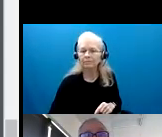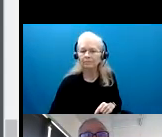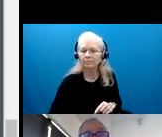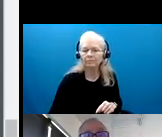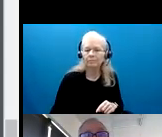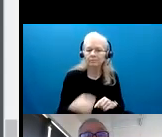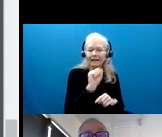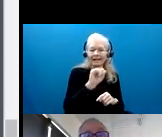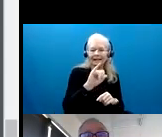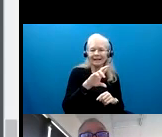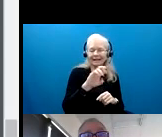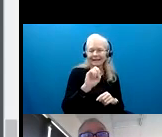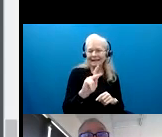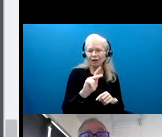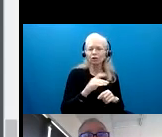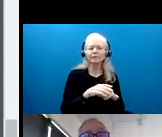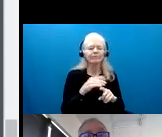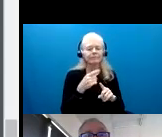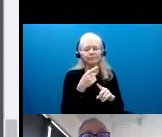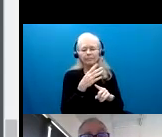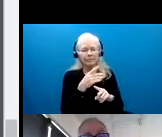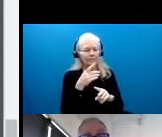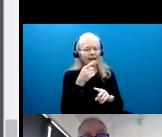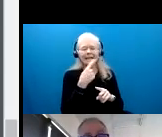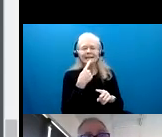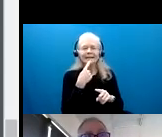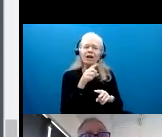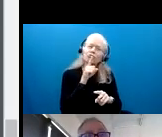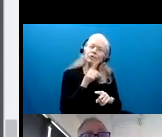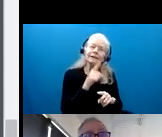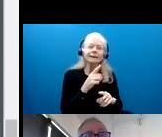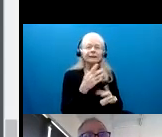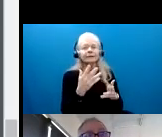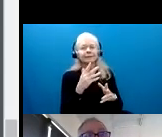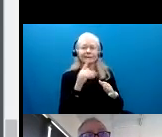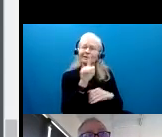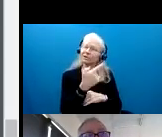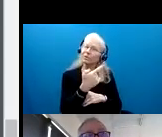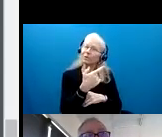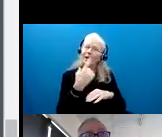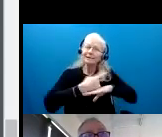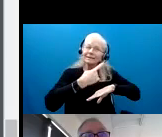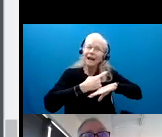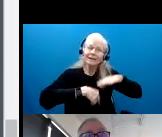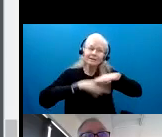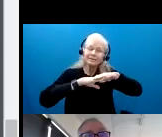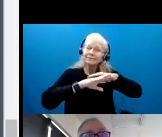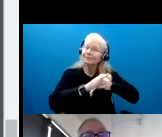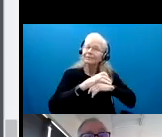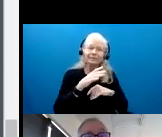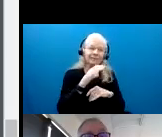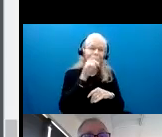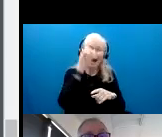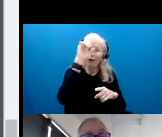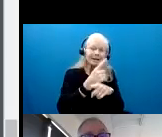for all type 2s to go through a type 1 process and specifically mentioned the 21 days, Phil, wouldn't it be amazing if we just